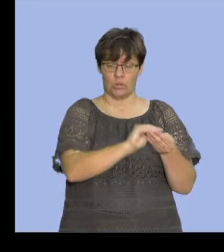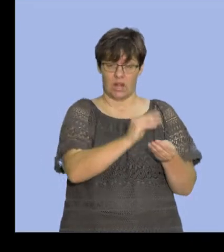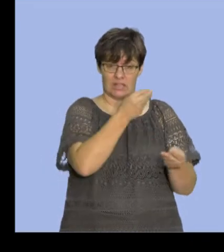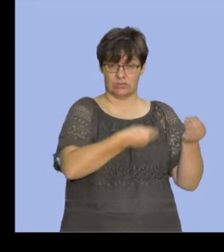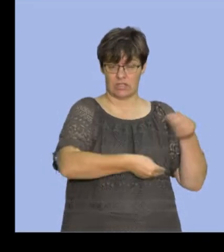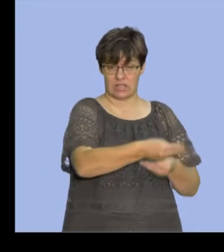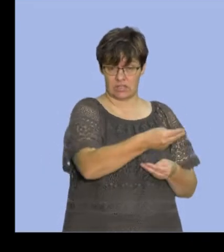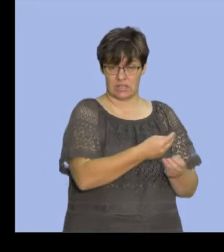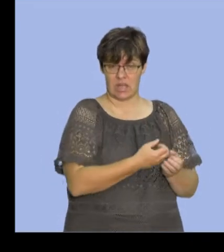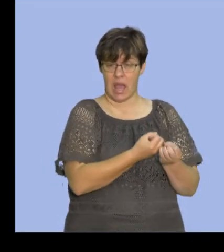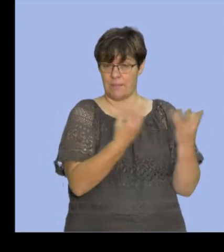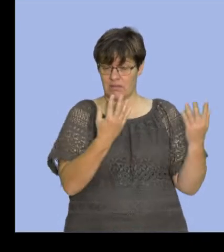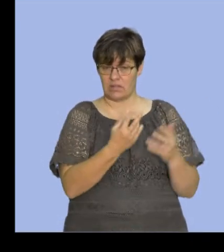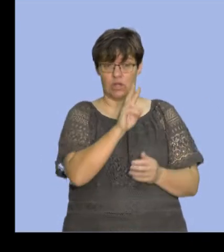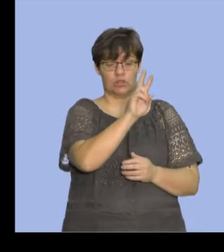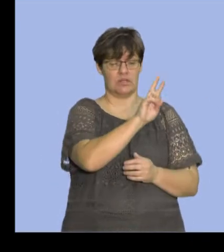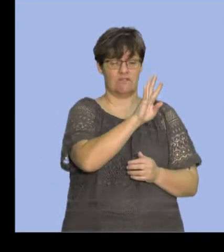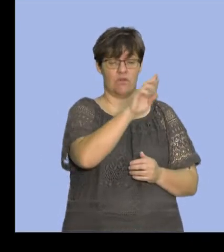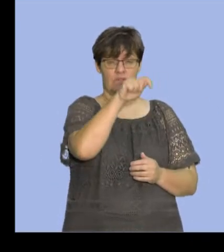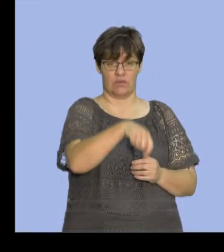transaction was